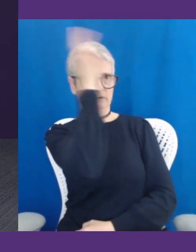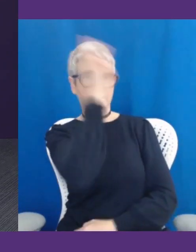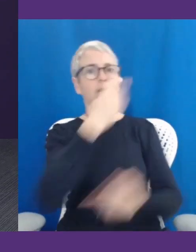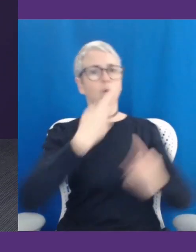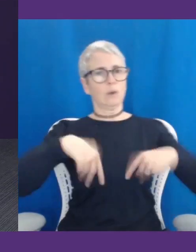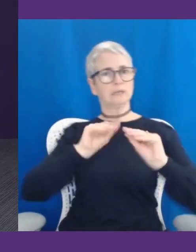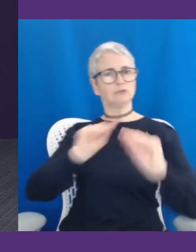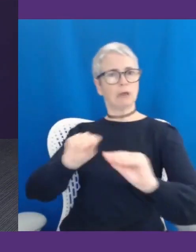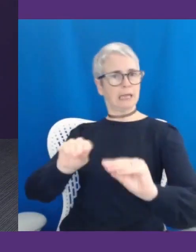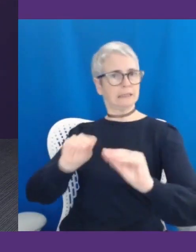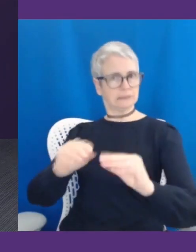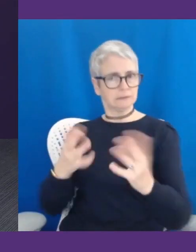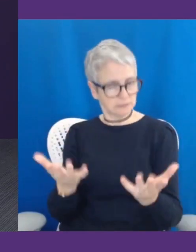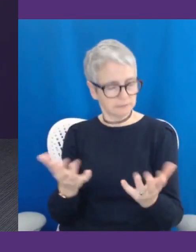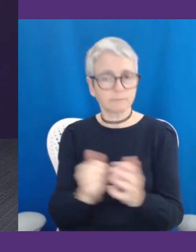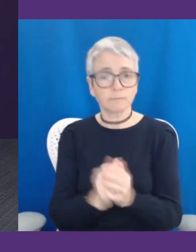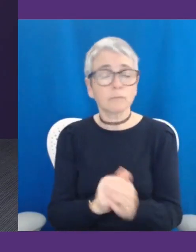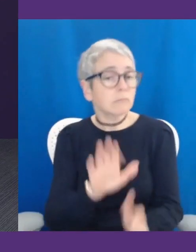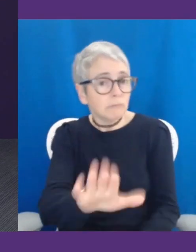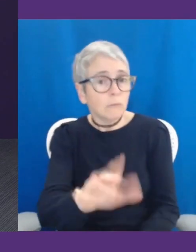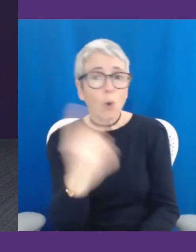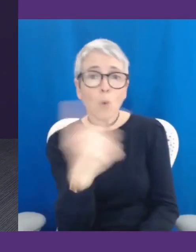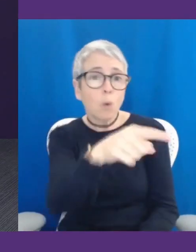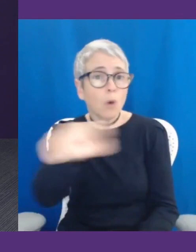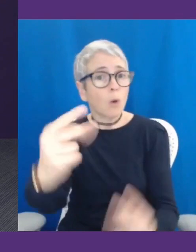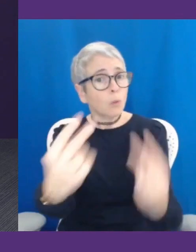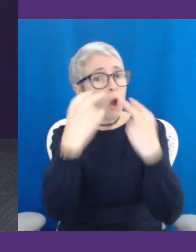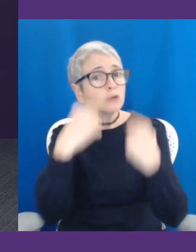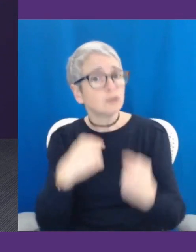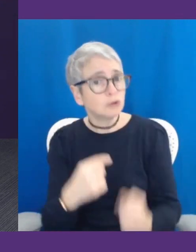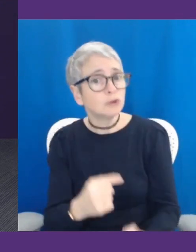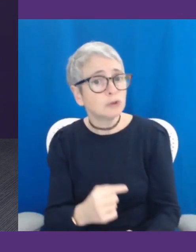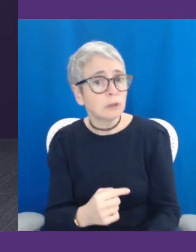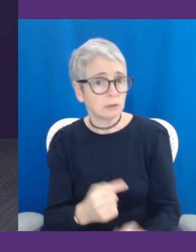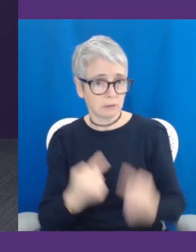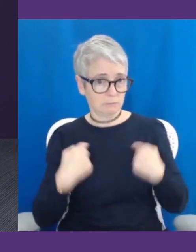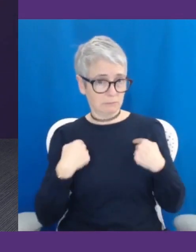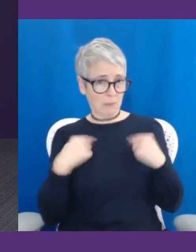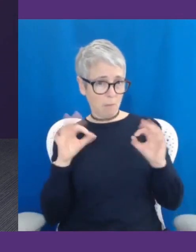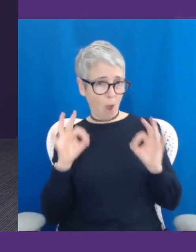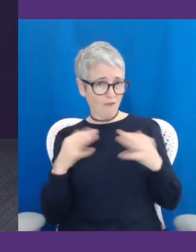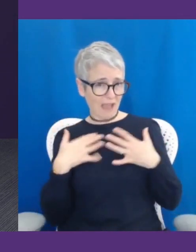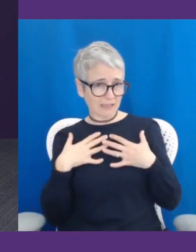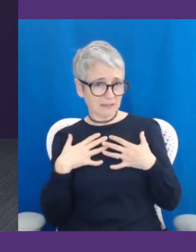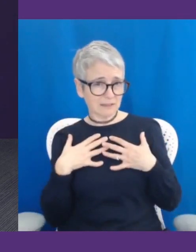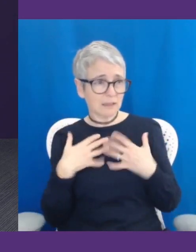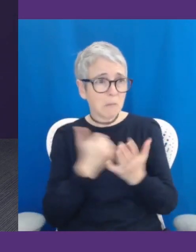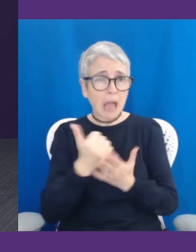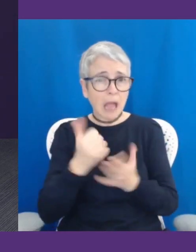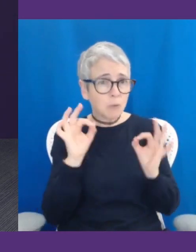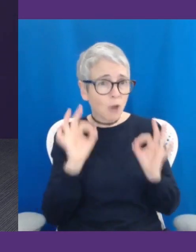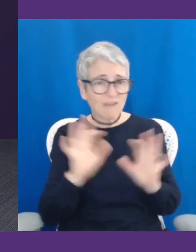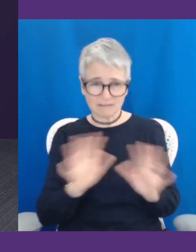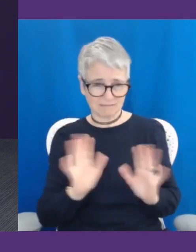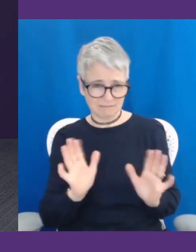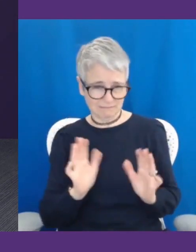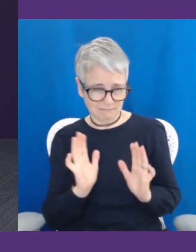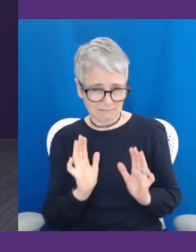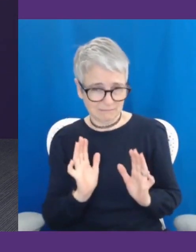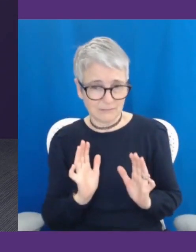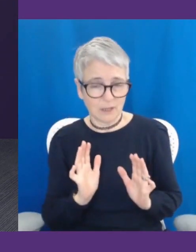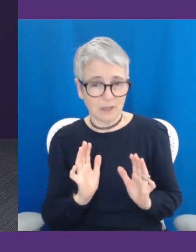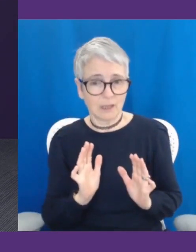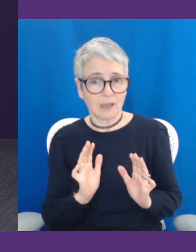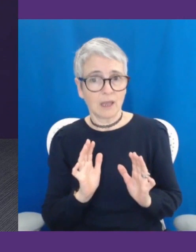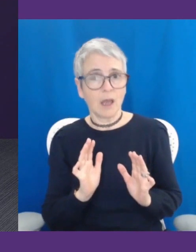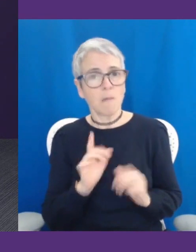to the audience watching us here is, actually, look, we are by no means perfect. We do not have all the answers here at HSBC. Well, we've been on our own journey,